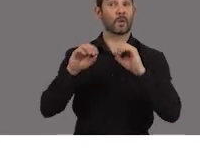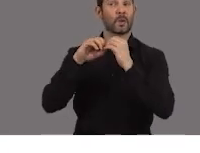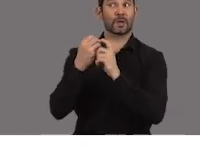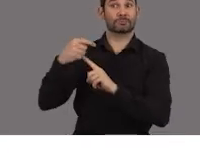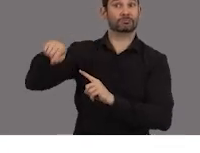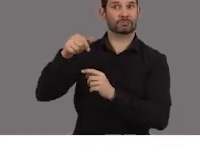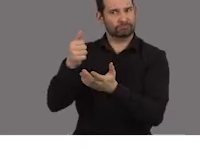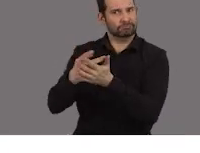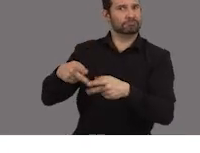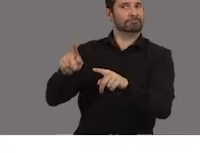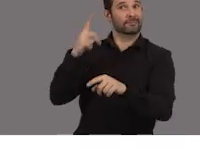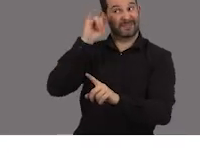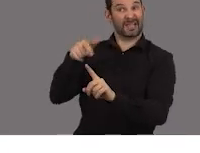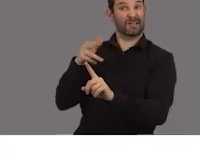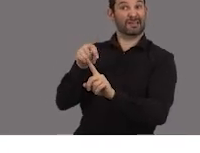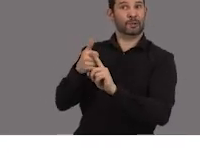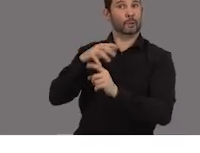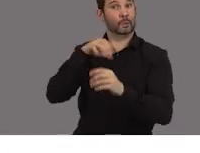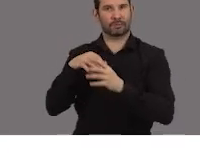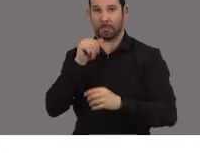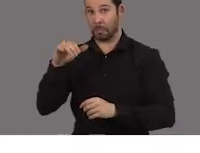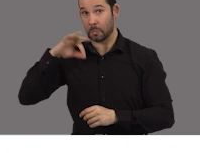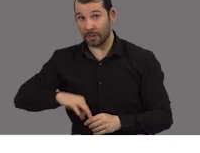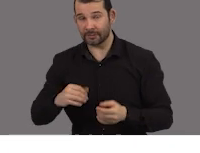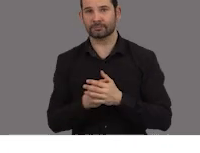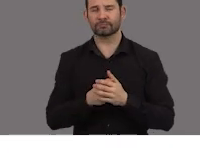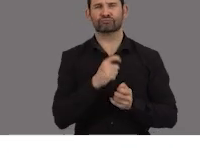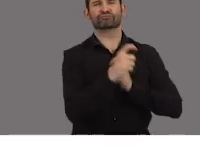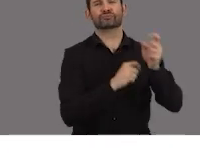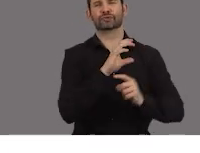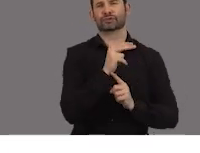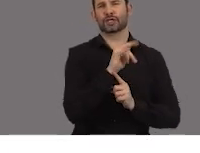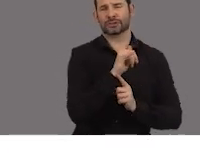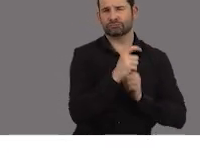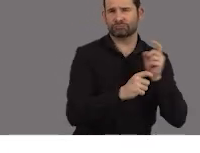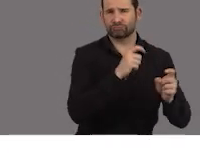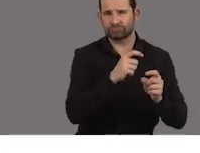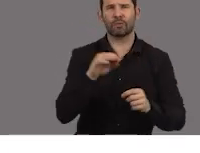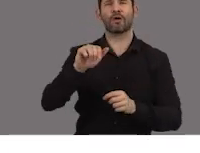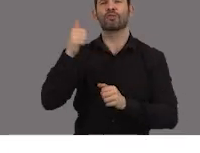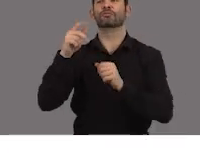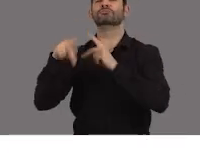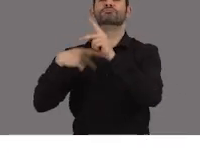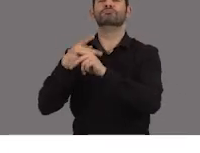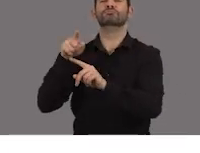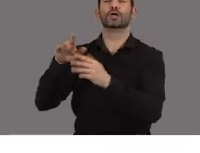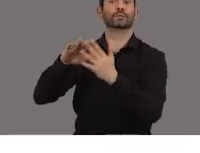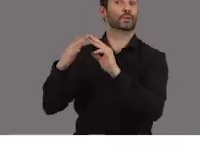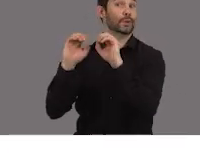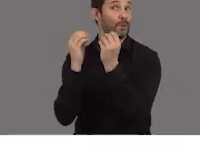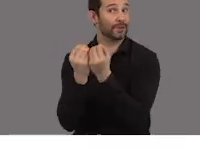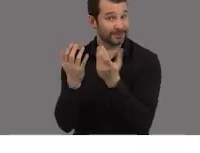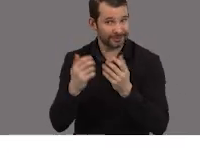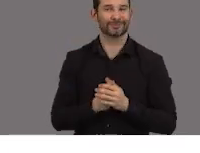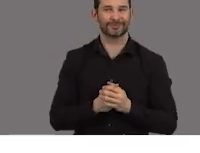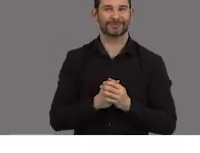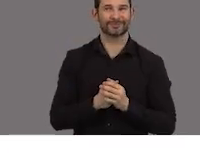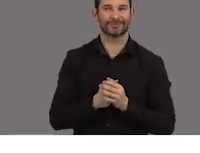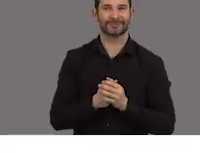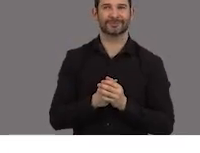Organizations eligible for the grant include nonprofits, charities, and other types of community